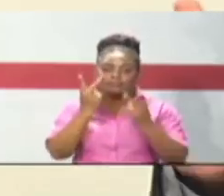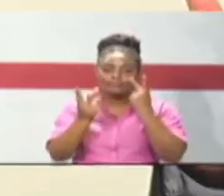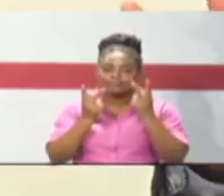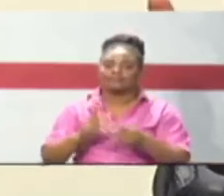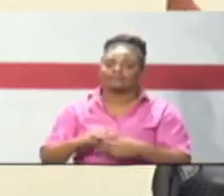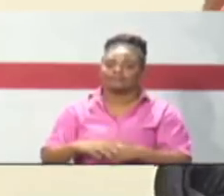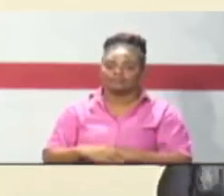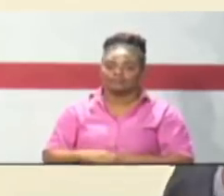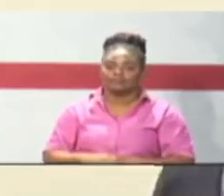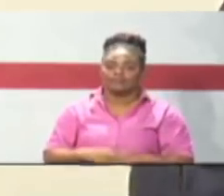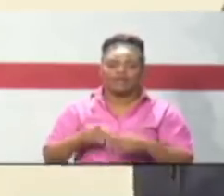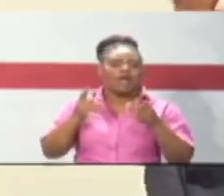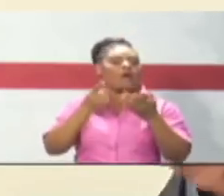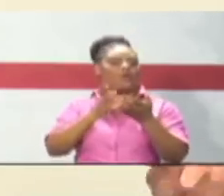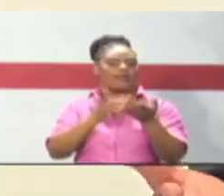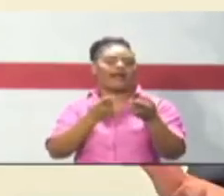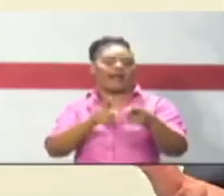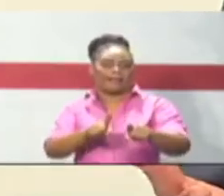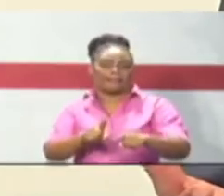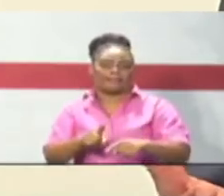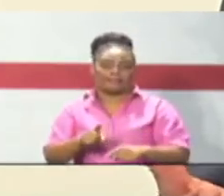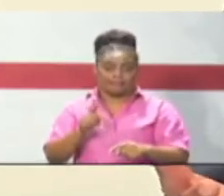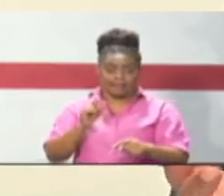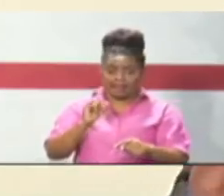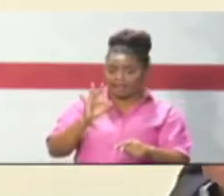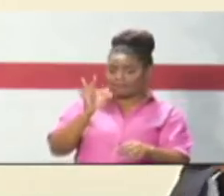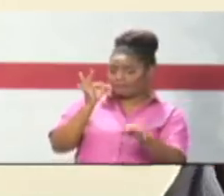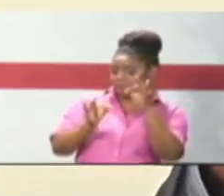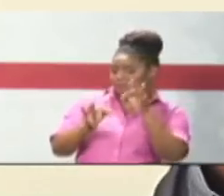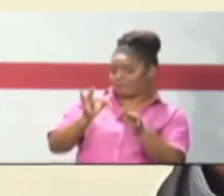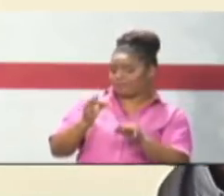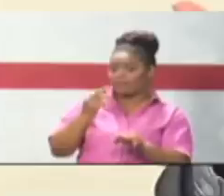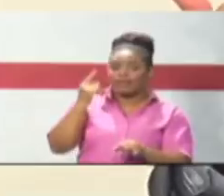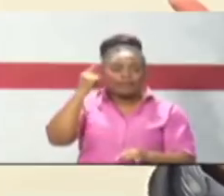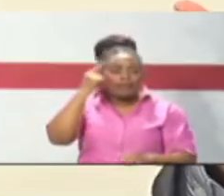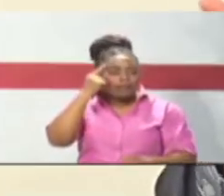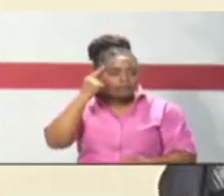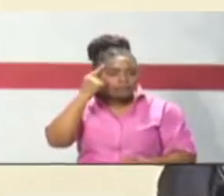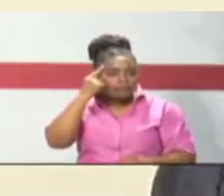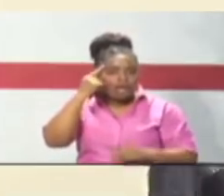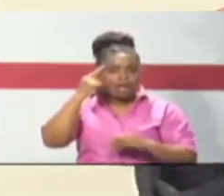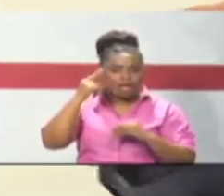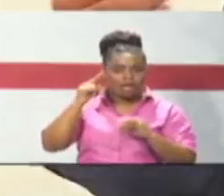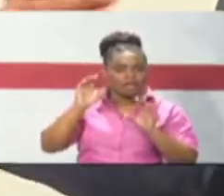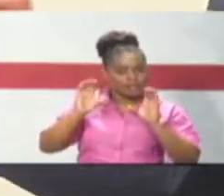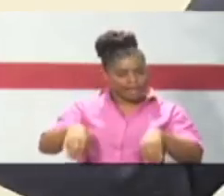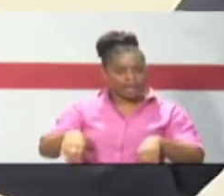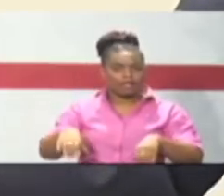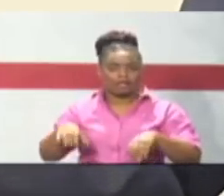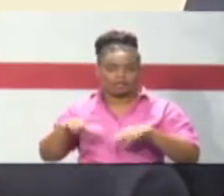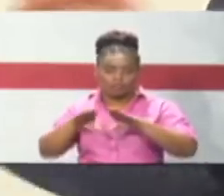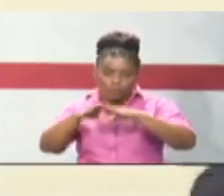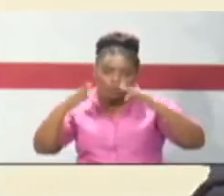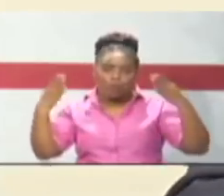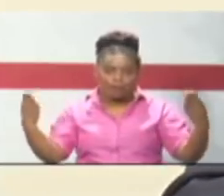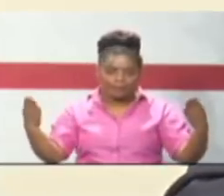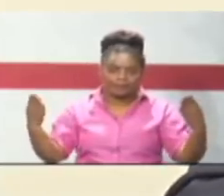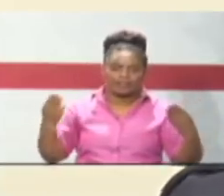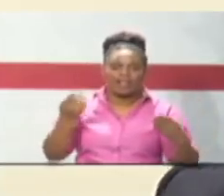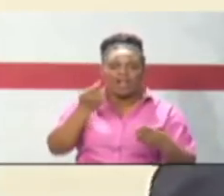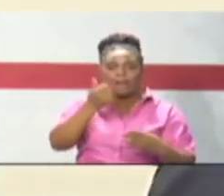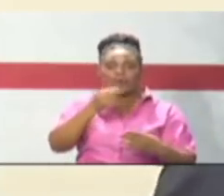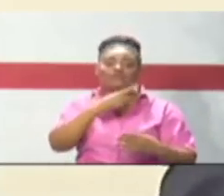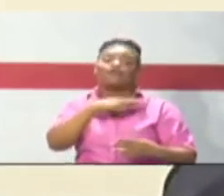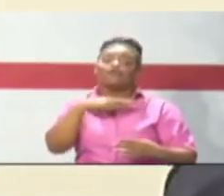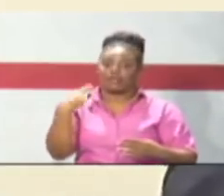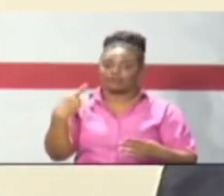emerges. If the picture that emerges tells us we could take this extra piece of risk, then we take it.